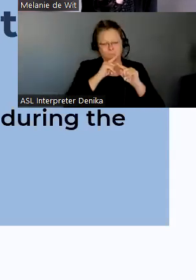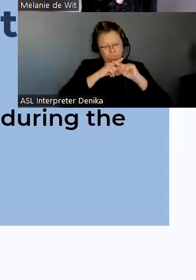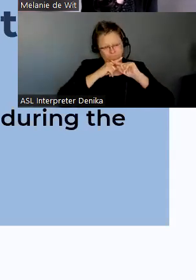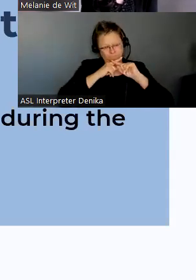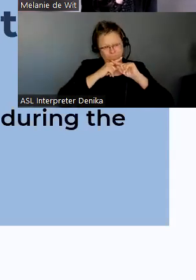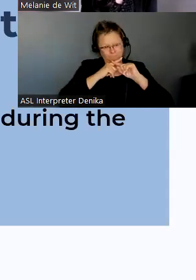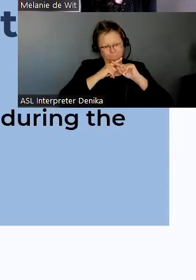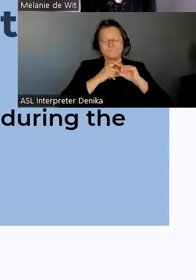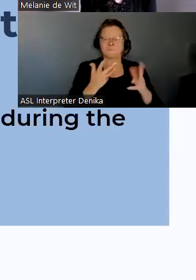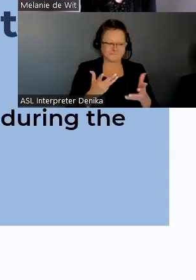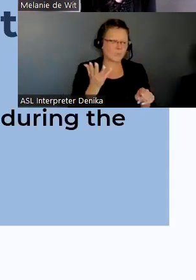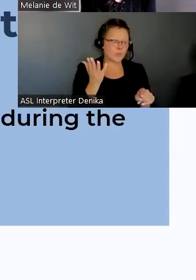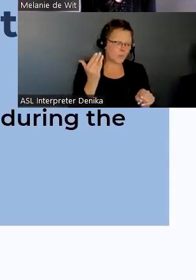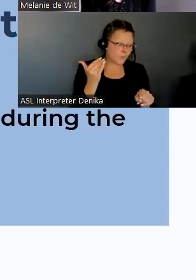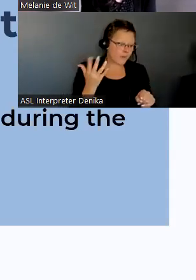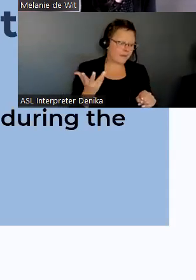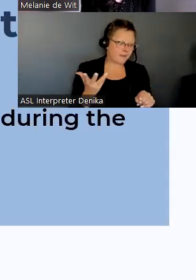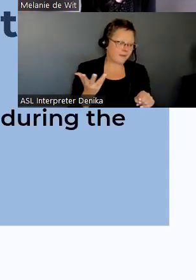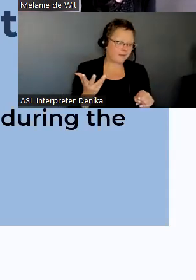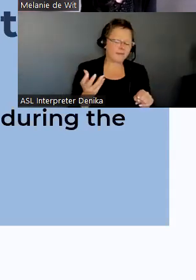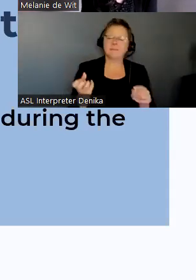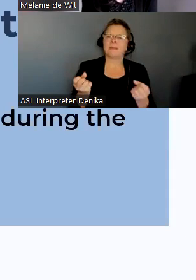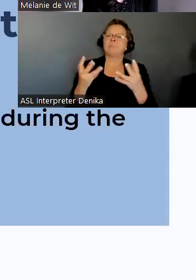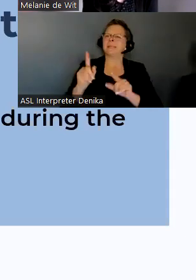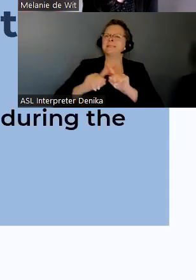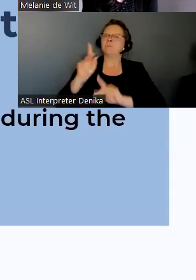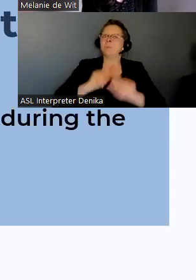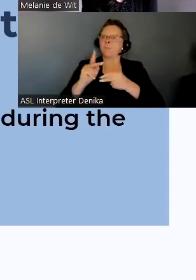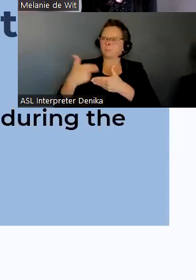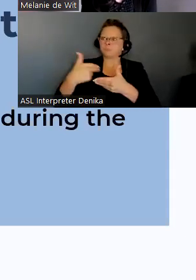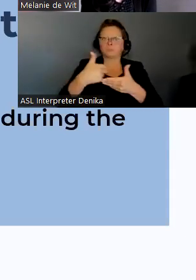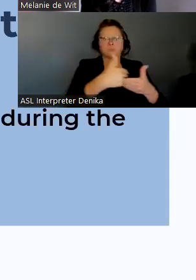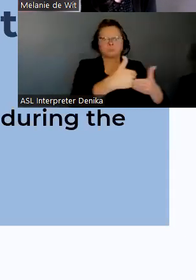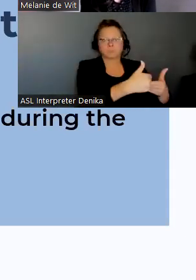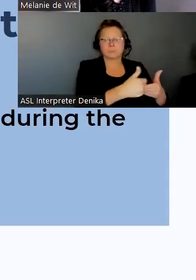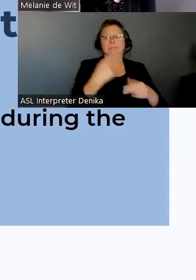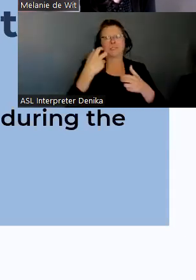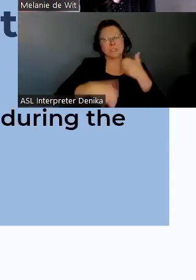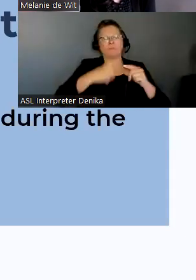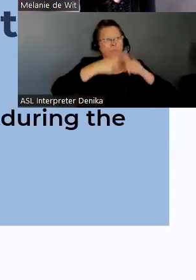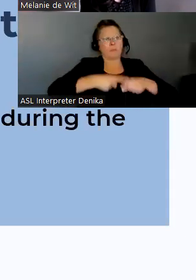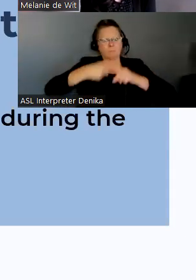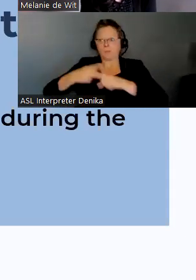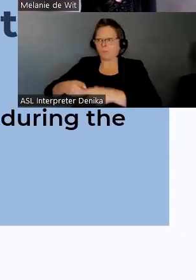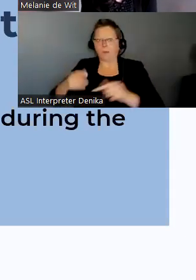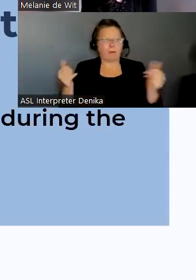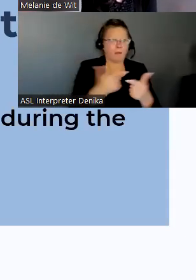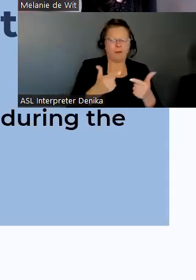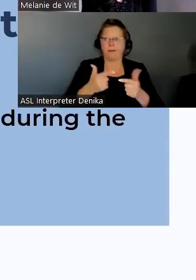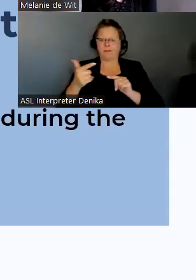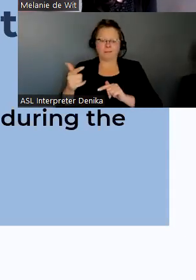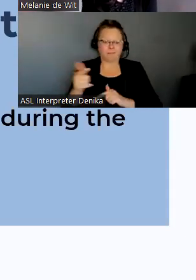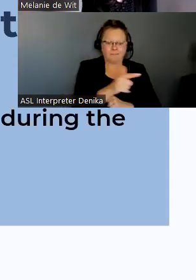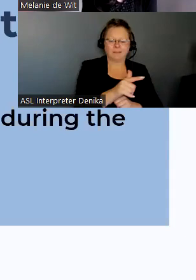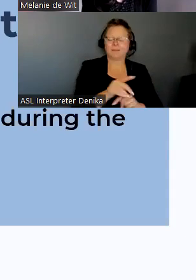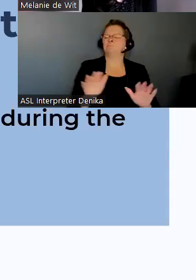have a number of individuals attending, so it's a little difficult to unmute everybody to make sure that we don't have